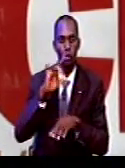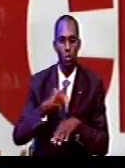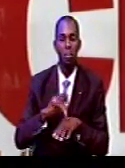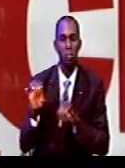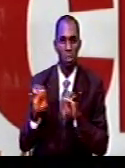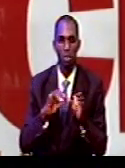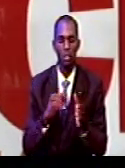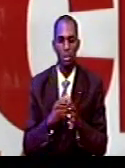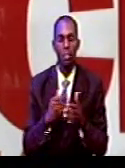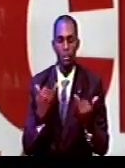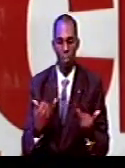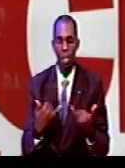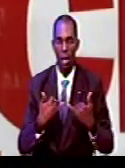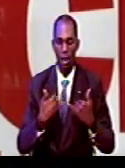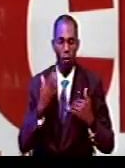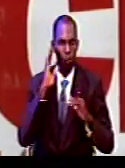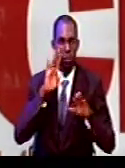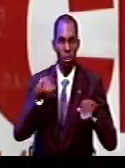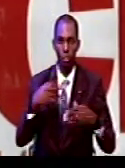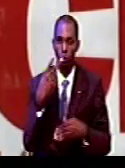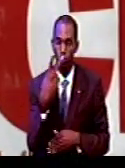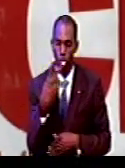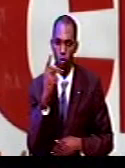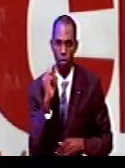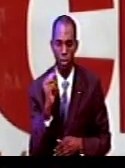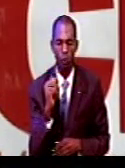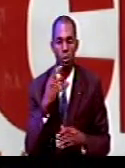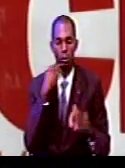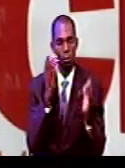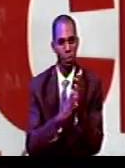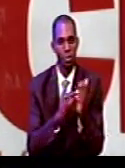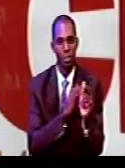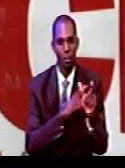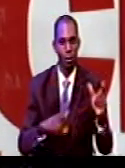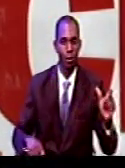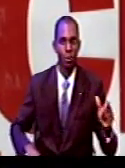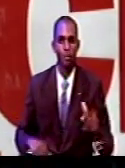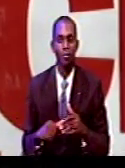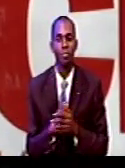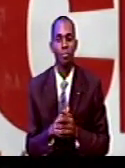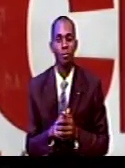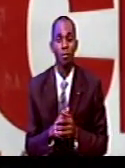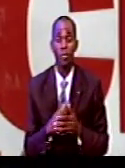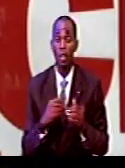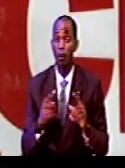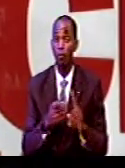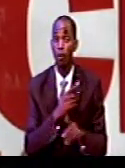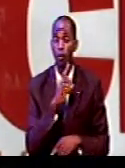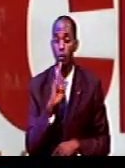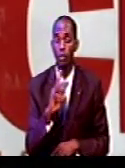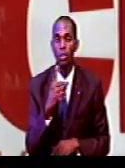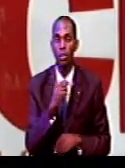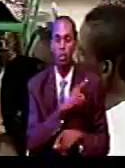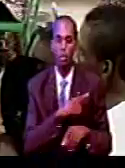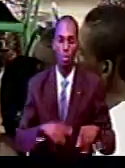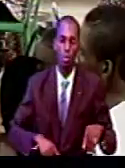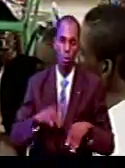the grace of God, He did so. But for now, I'm going to testify about two of them. Praise the